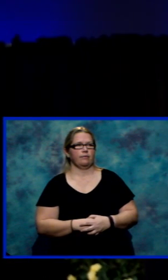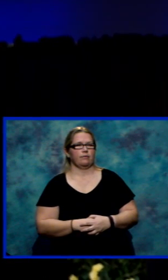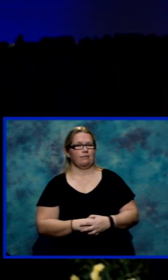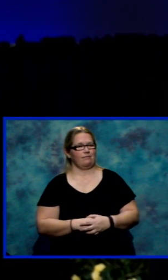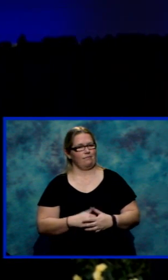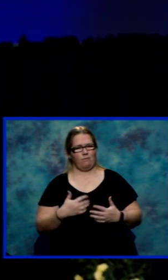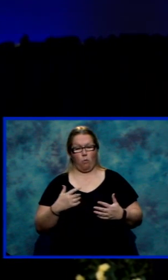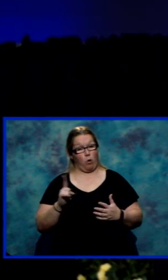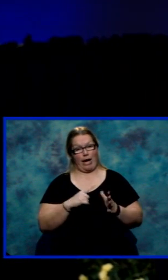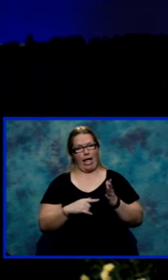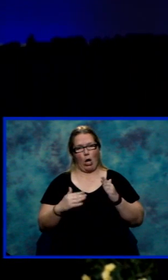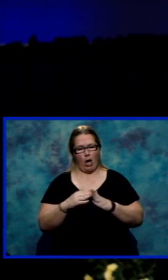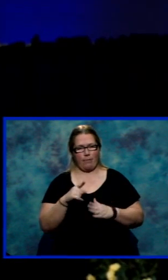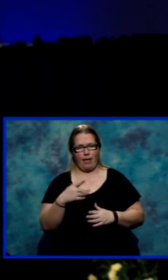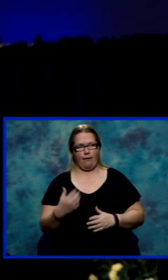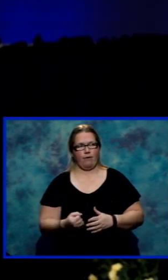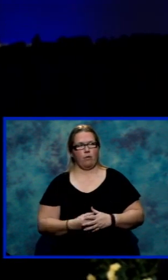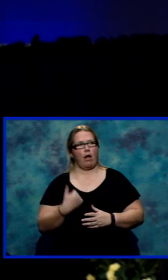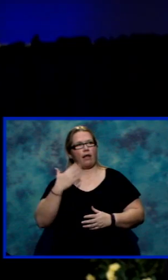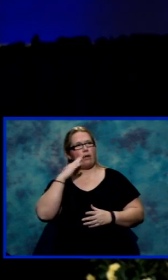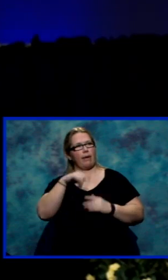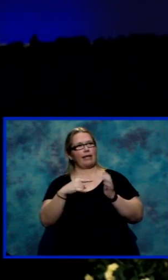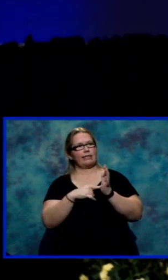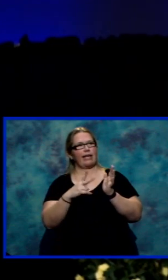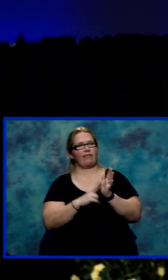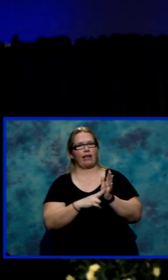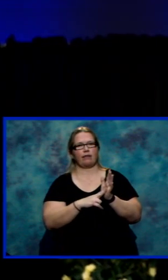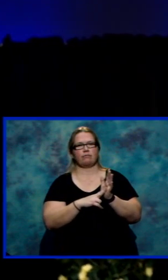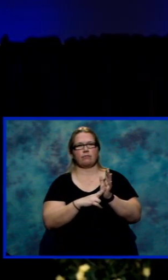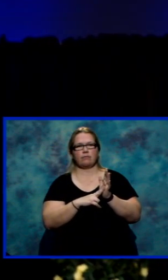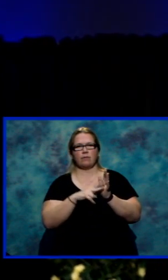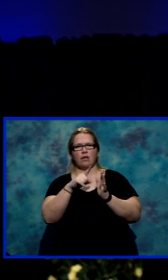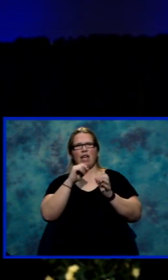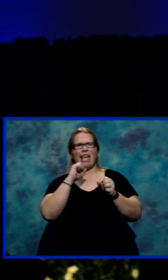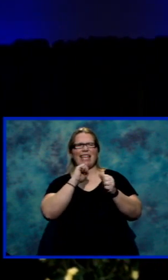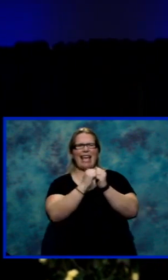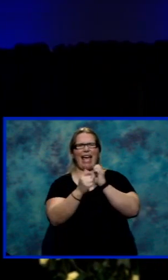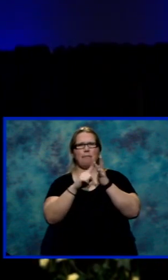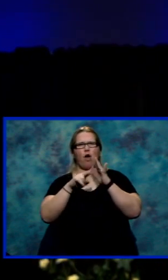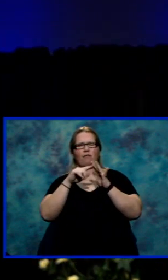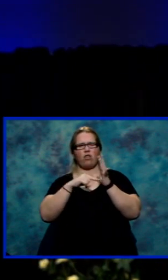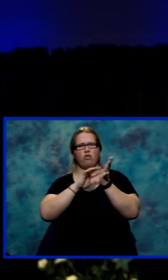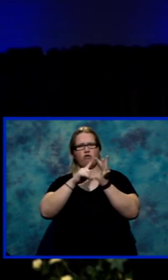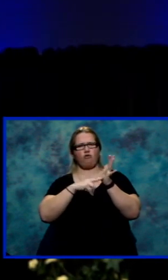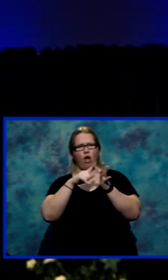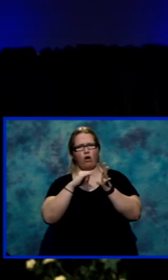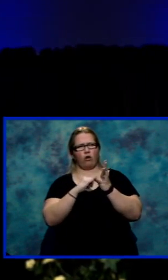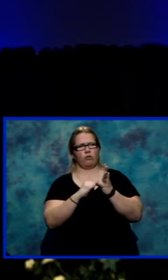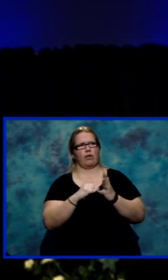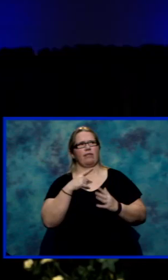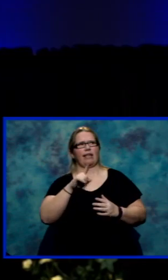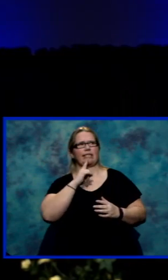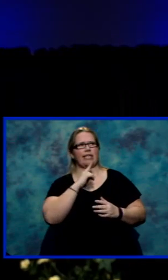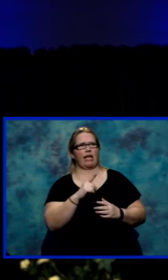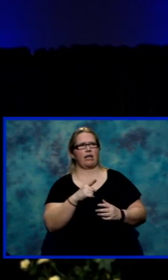home. When I think about the television programs like Game of Thrones and all kinds of other programs that claim to